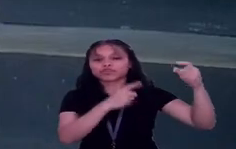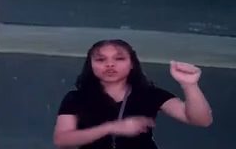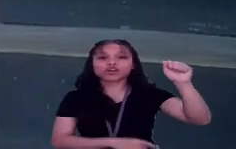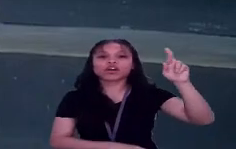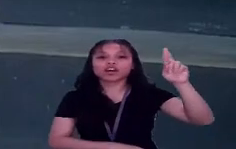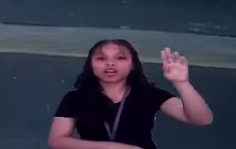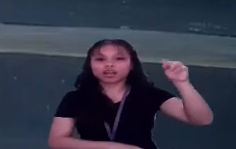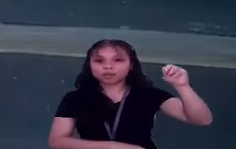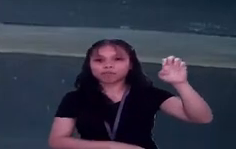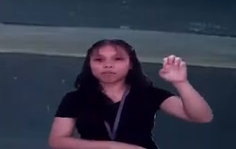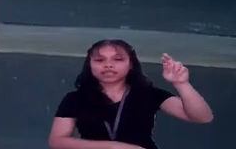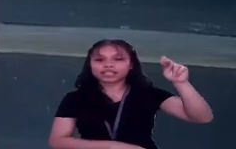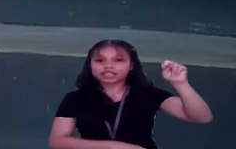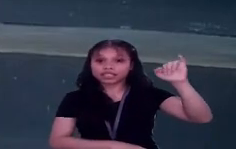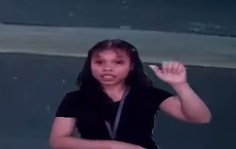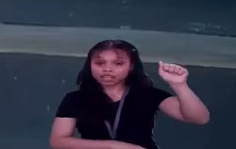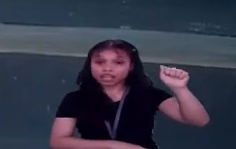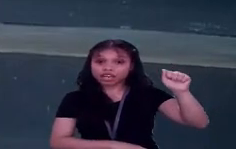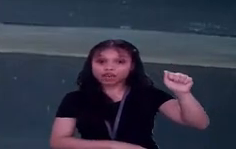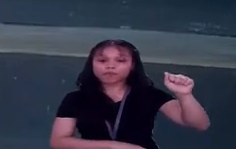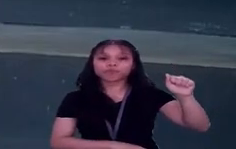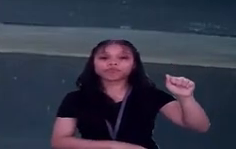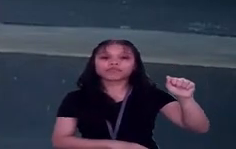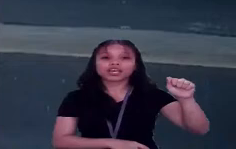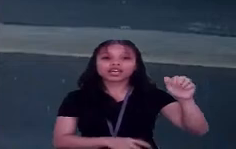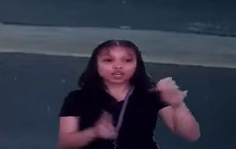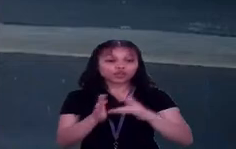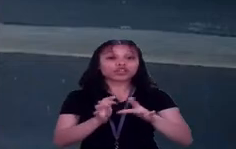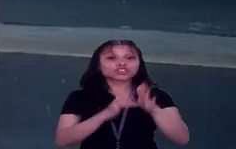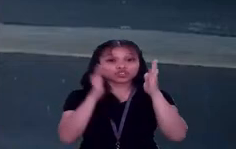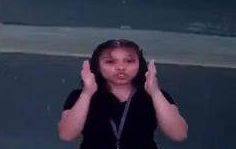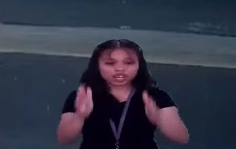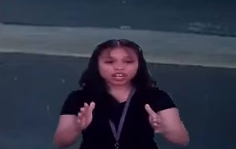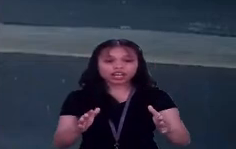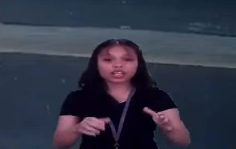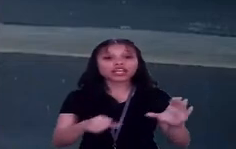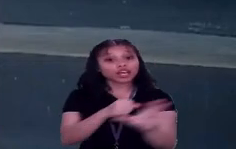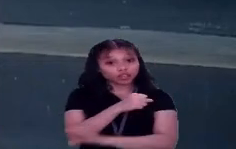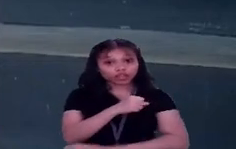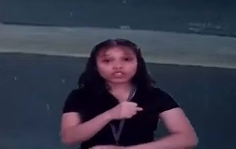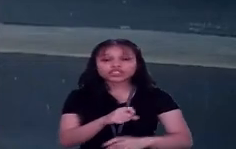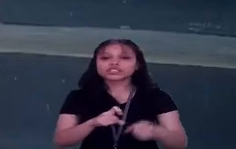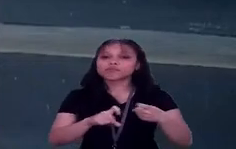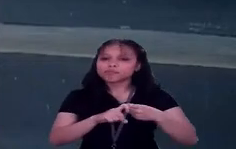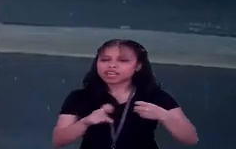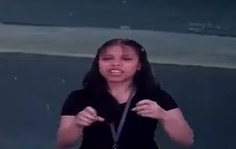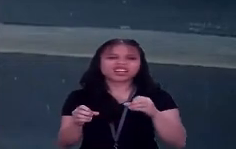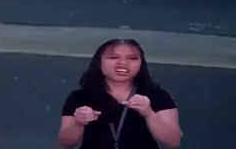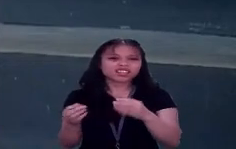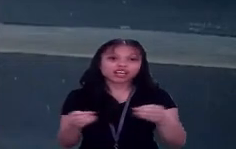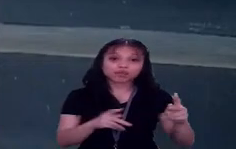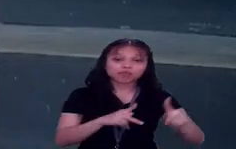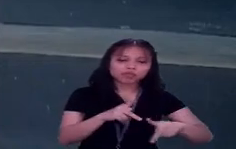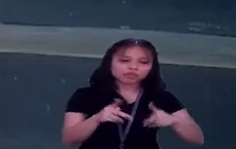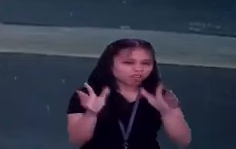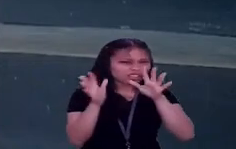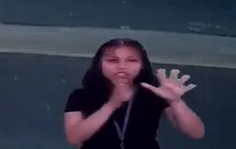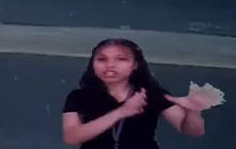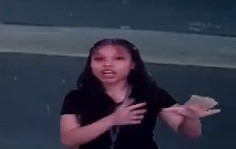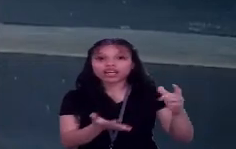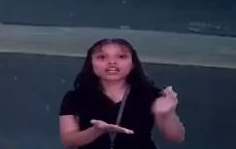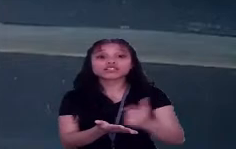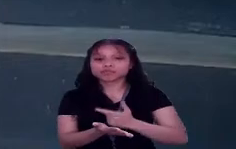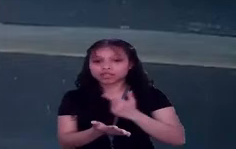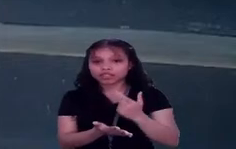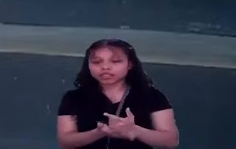Armenia is a Christian country. However, more and more Armenians are turning to atheism. They don't believe in God. So it's